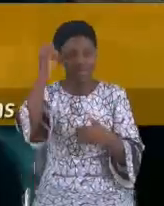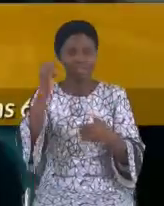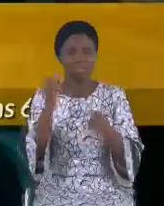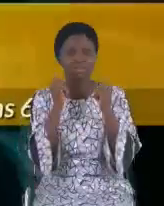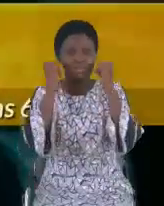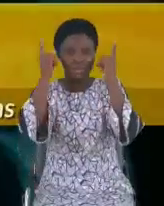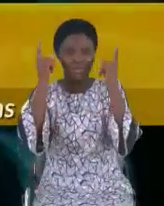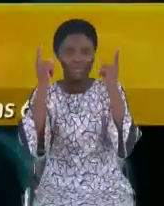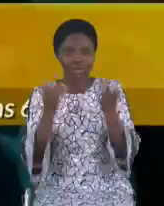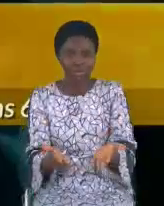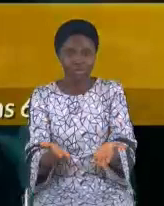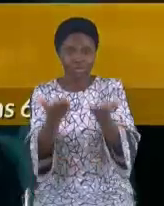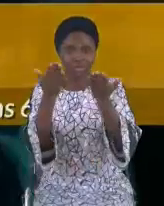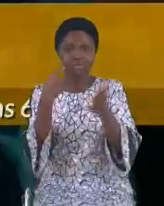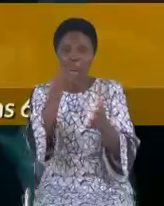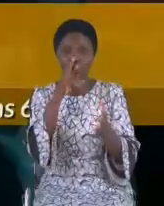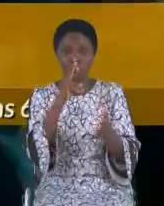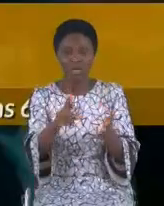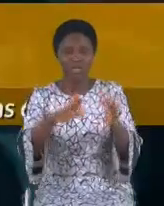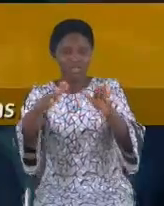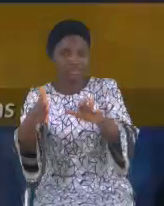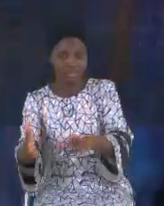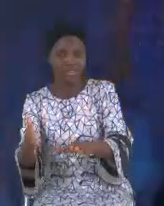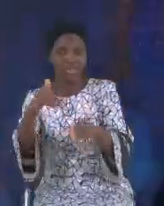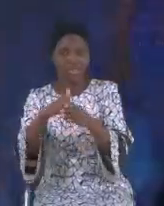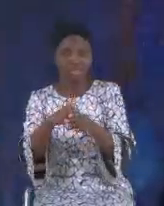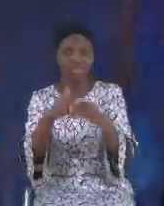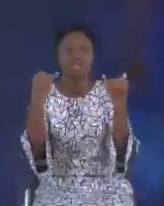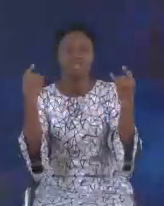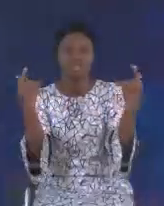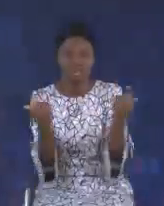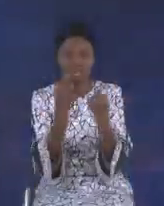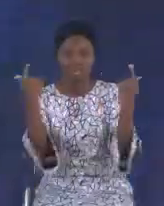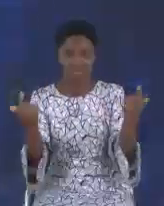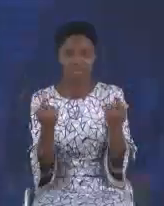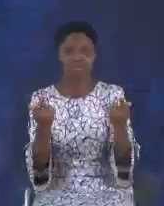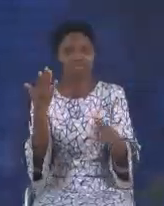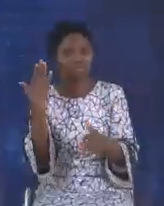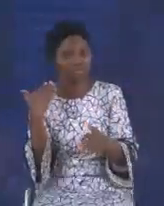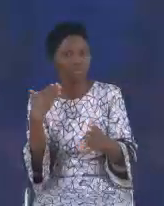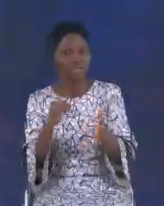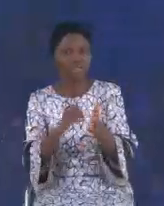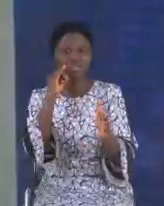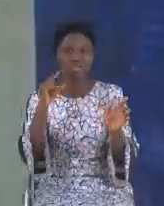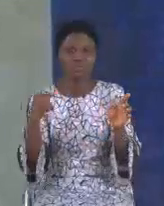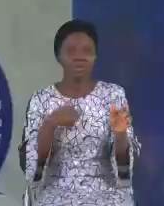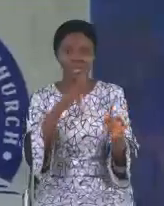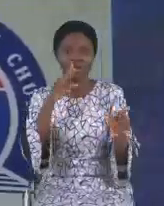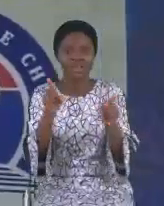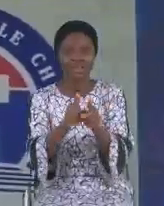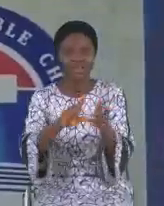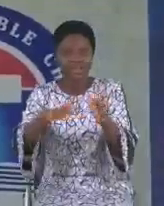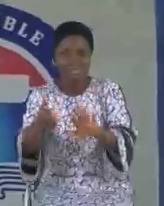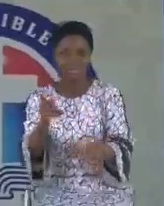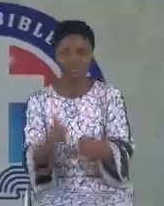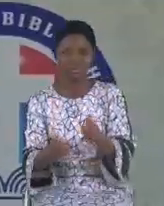who were dead in trespasses and sins. It's like we're the dead people. Dead